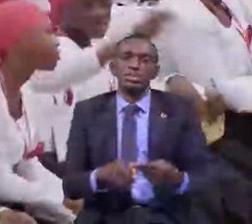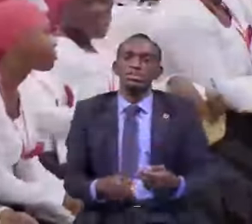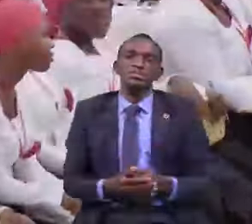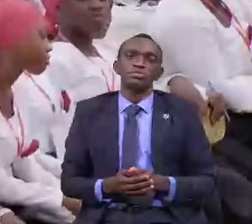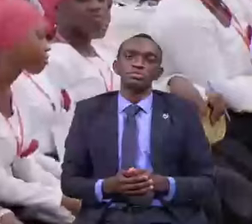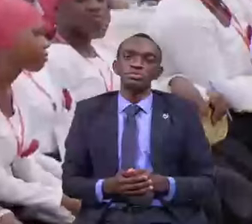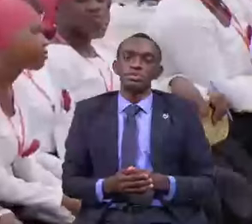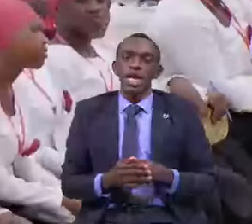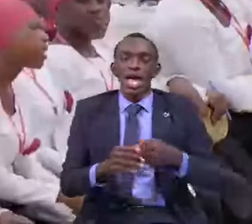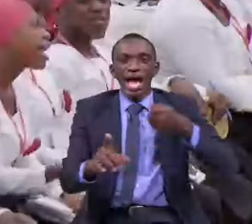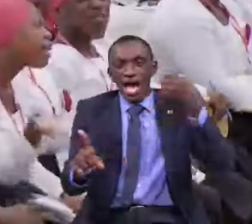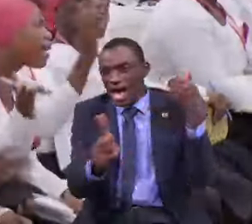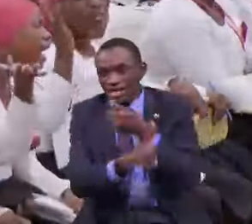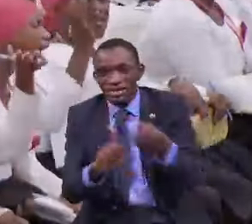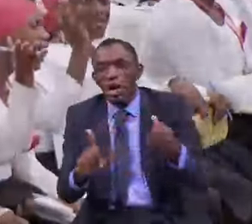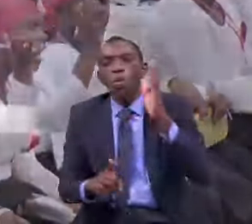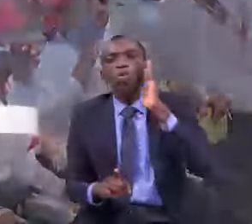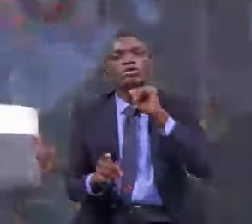Accident will not break your bone.